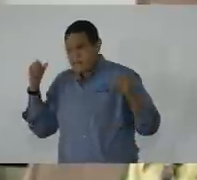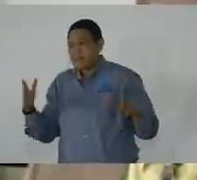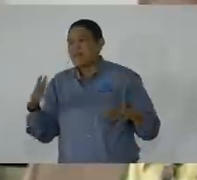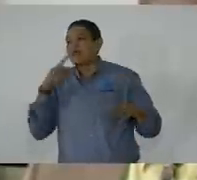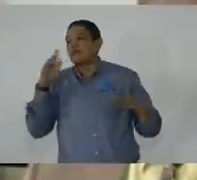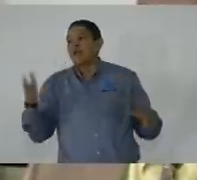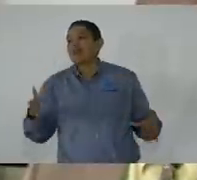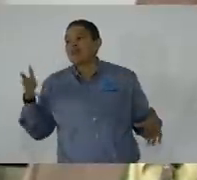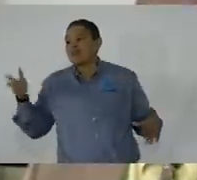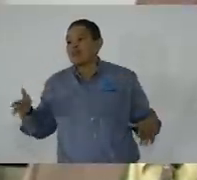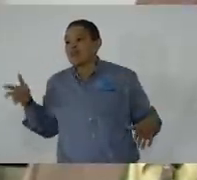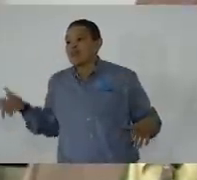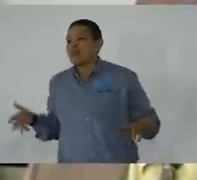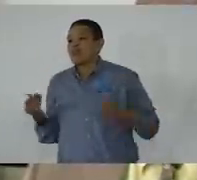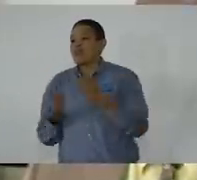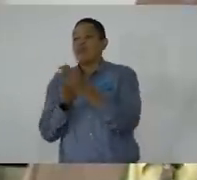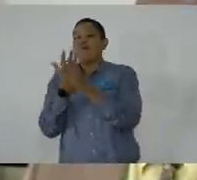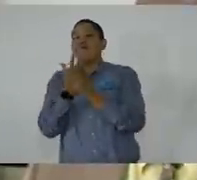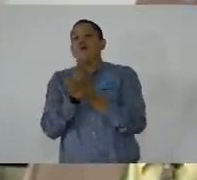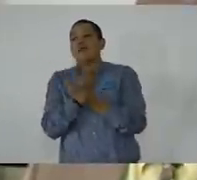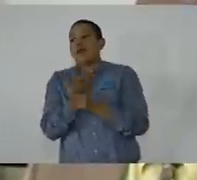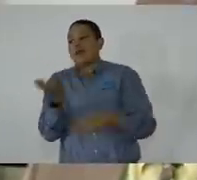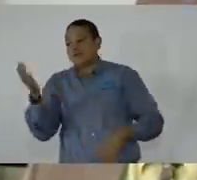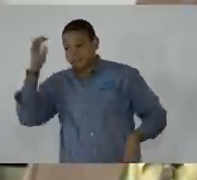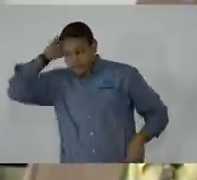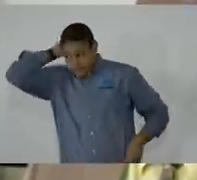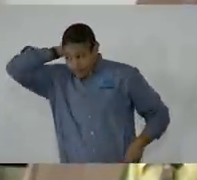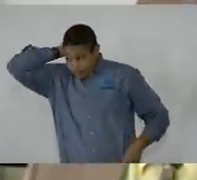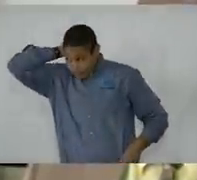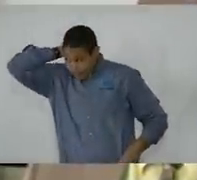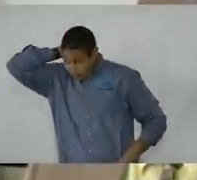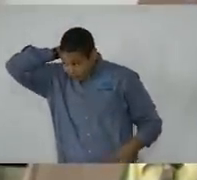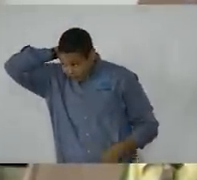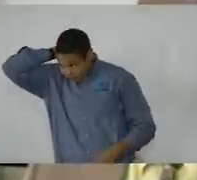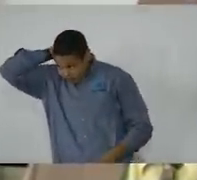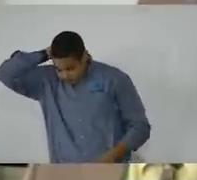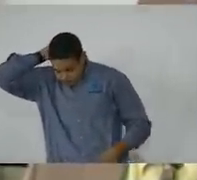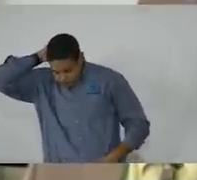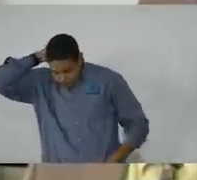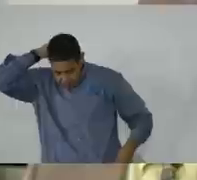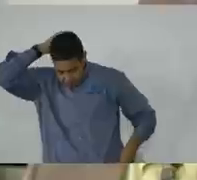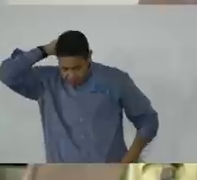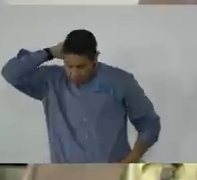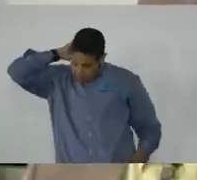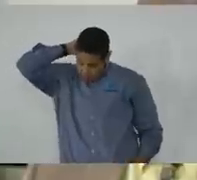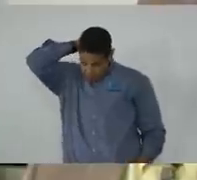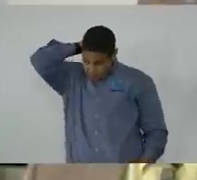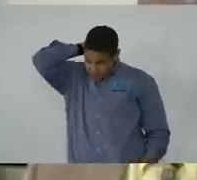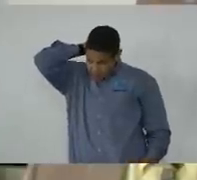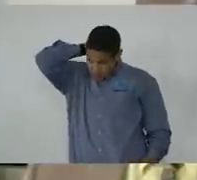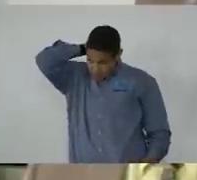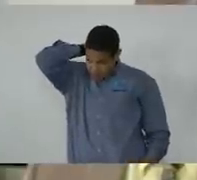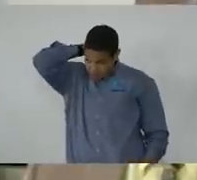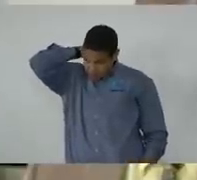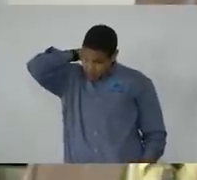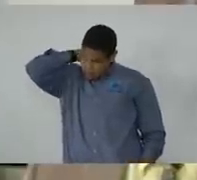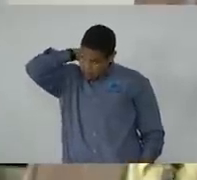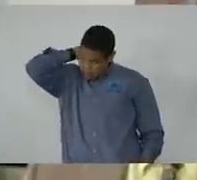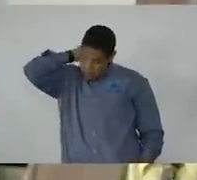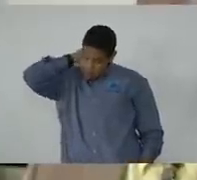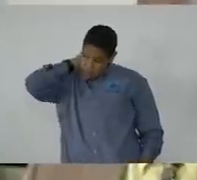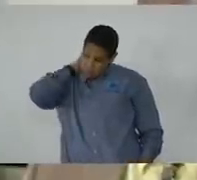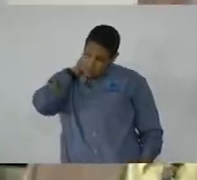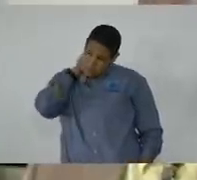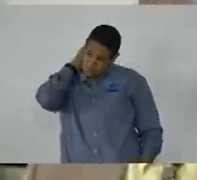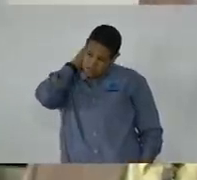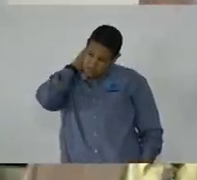available idle arable land. Madam Speaker, I want to